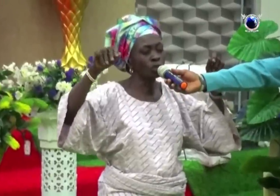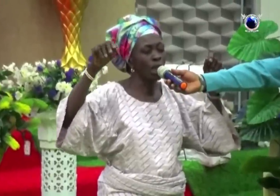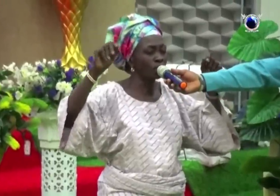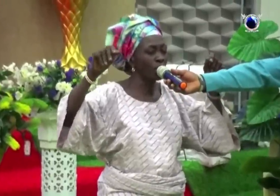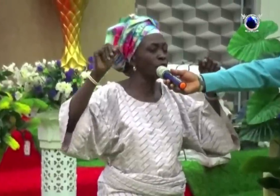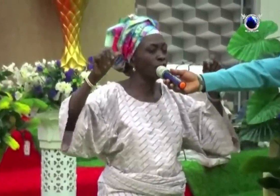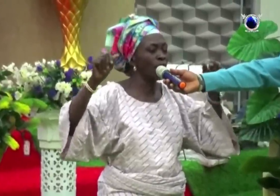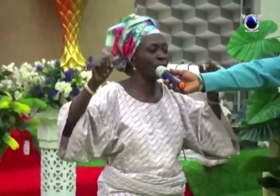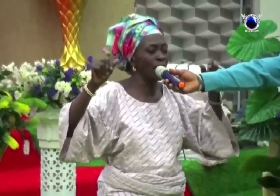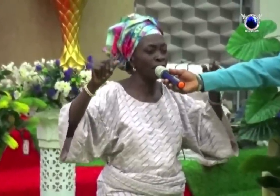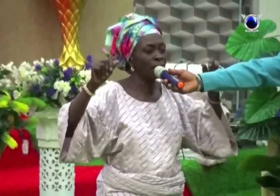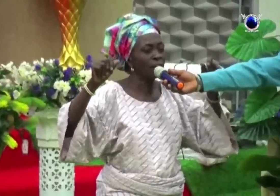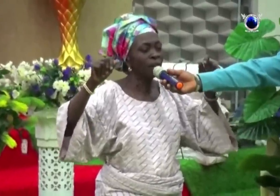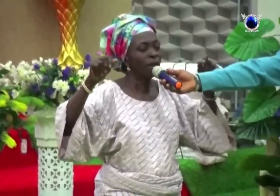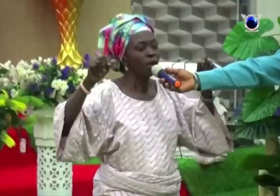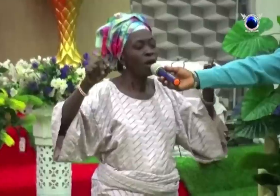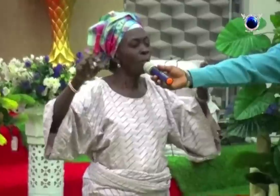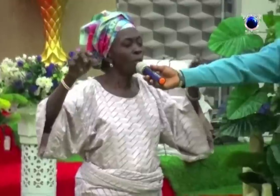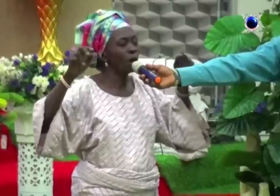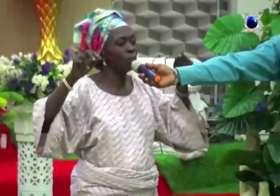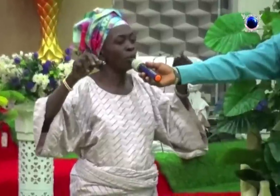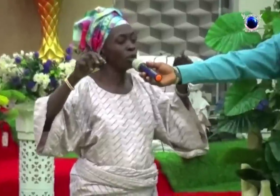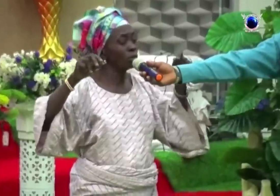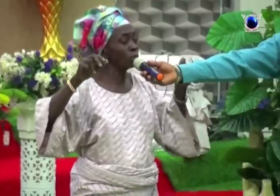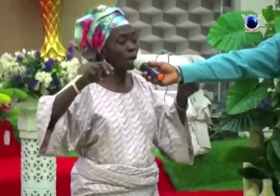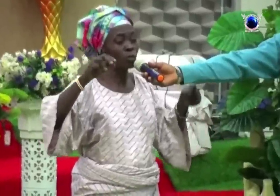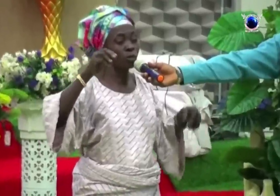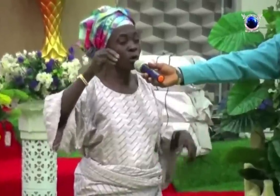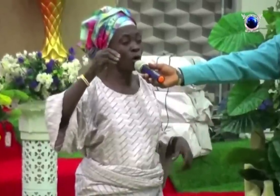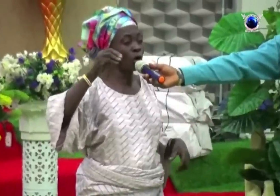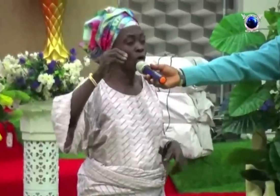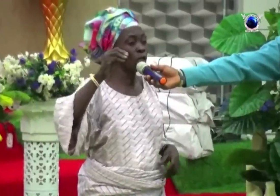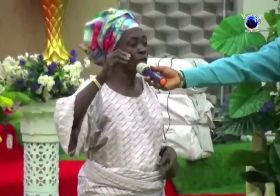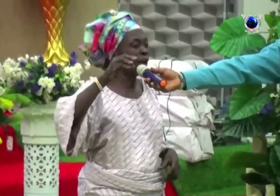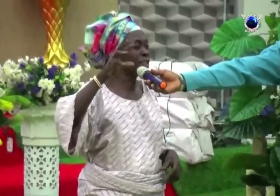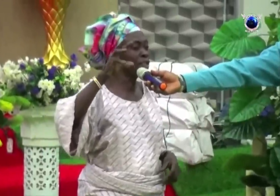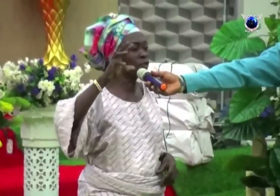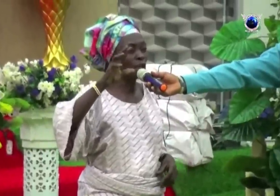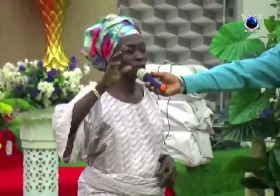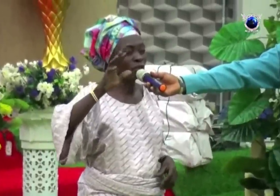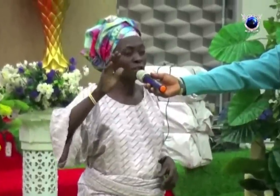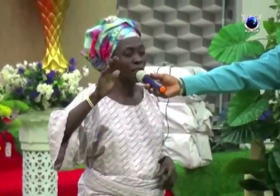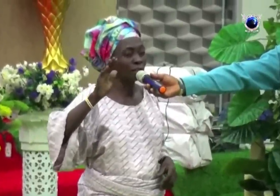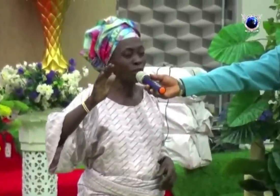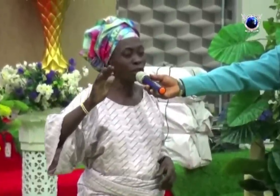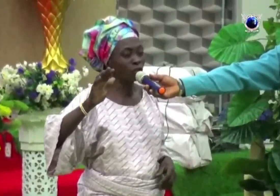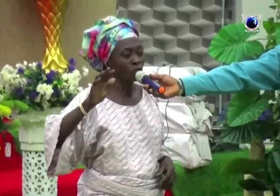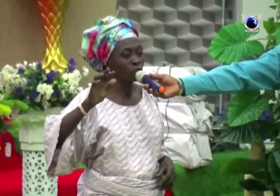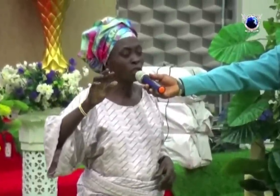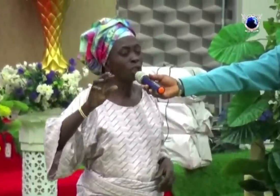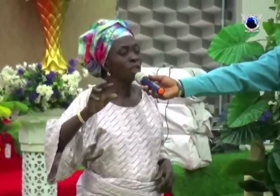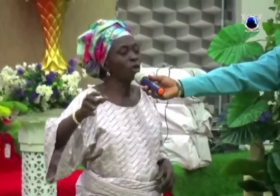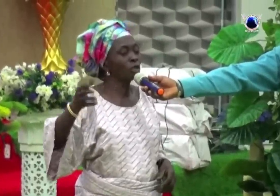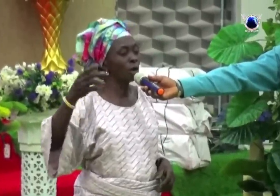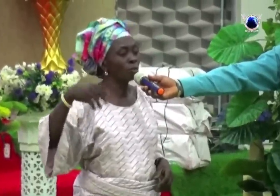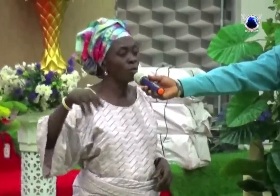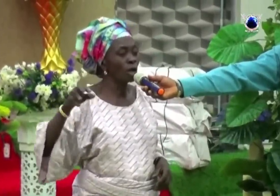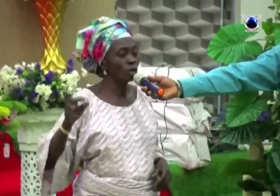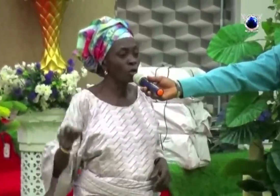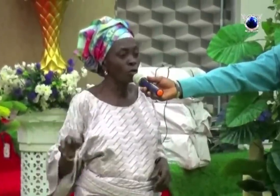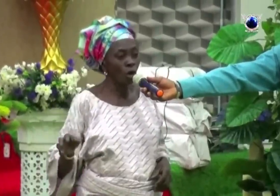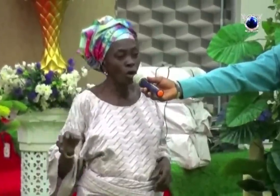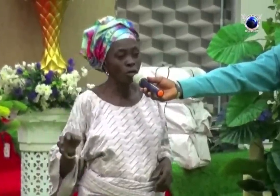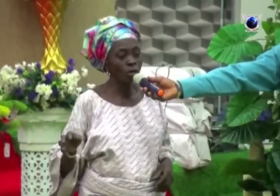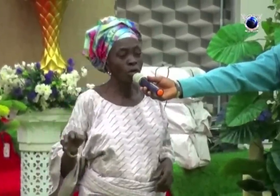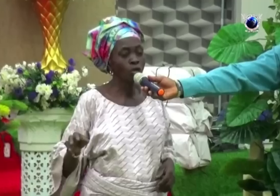se ntori anu edu lai lai. Omo mi mo ngba gbogbo lati year 2022 ni mo ti mo ngbo